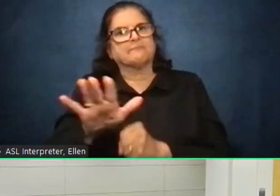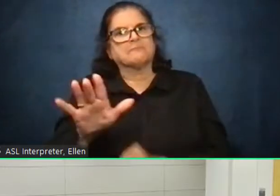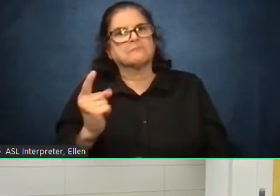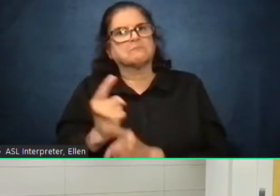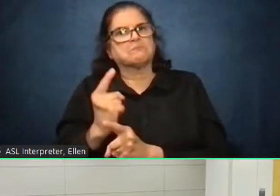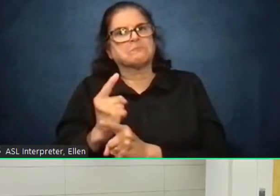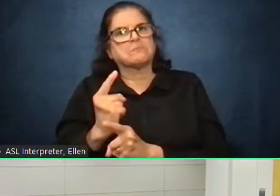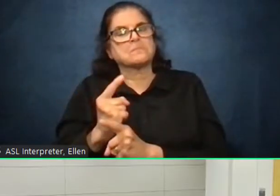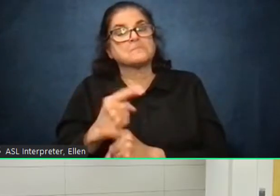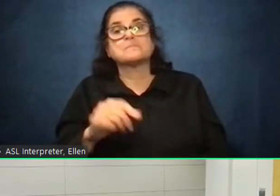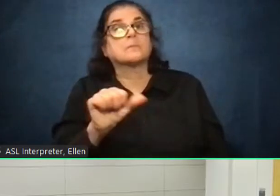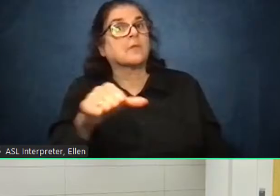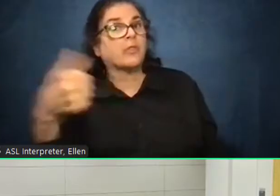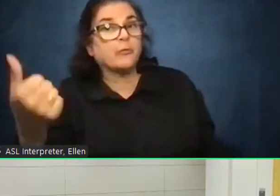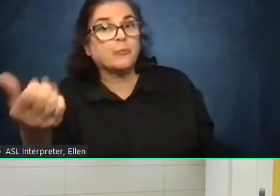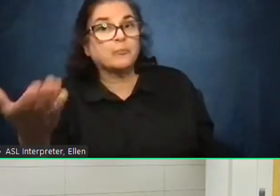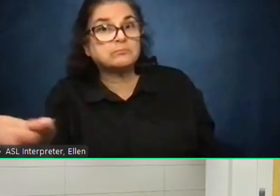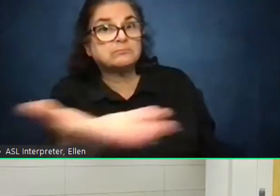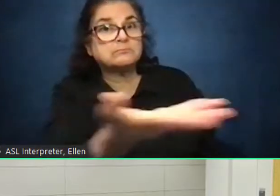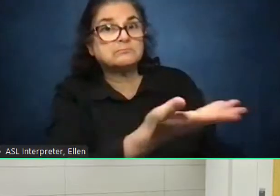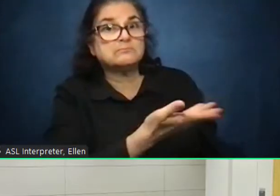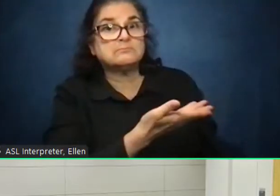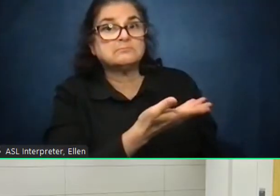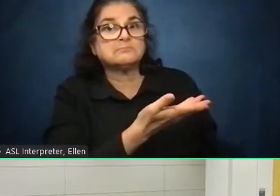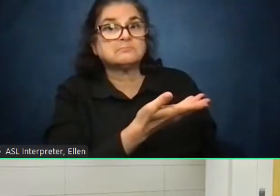All right. Anyone else?